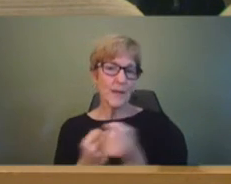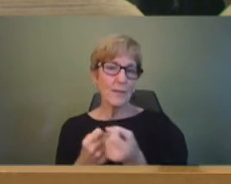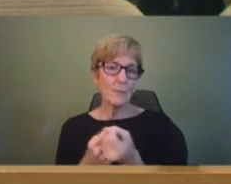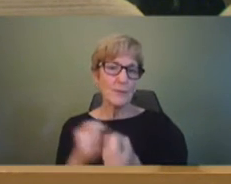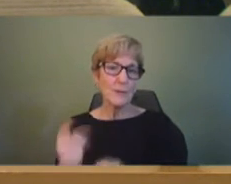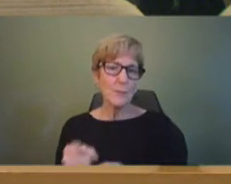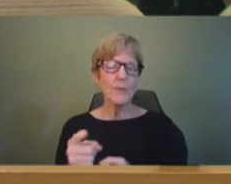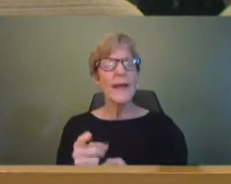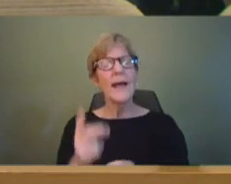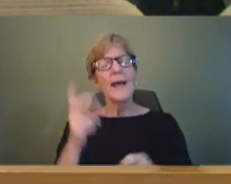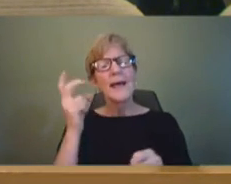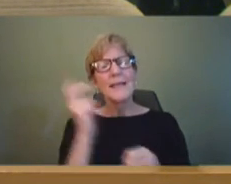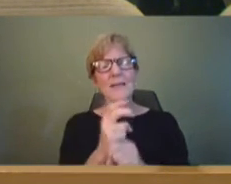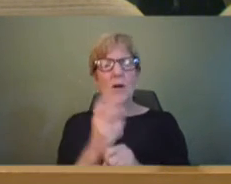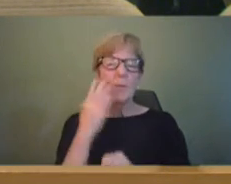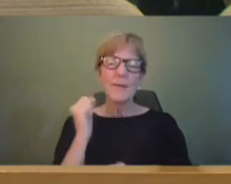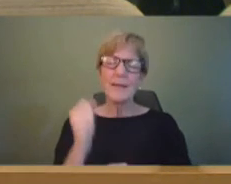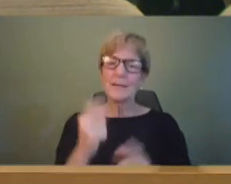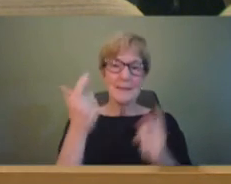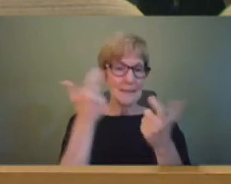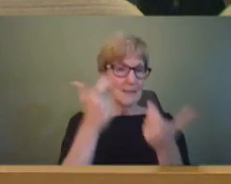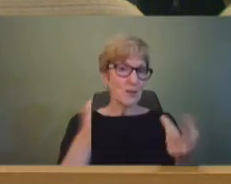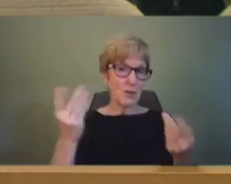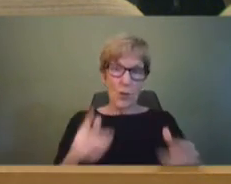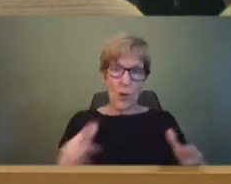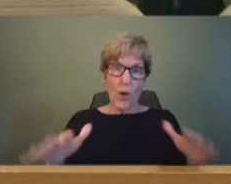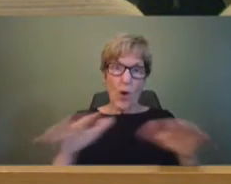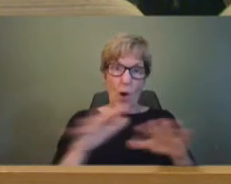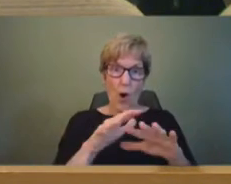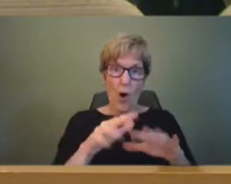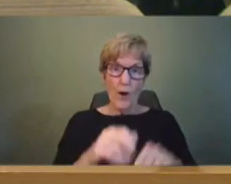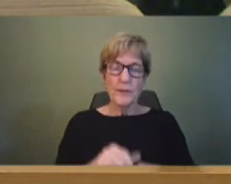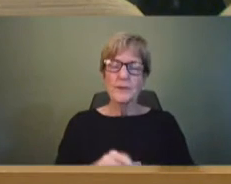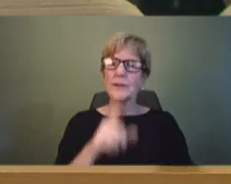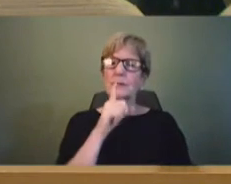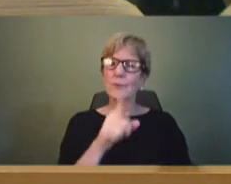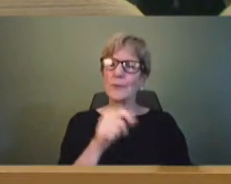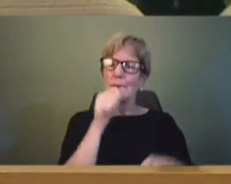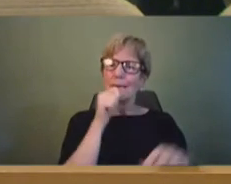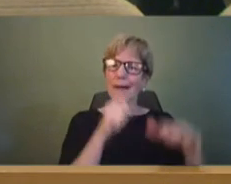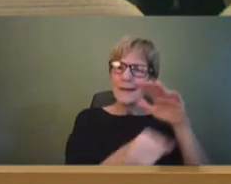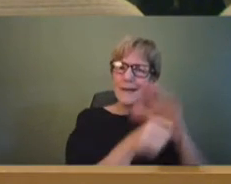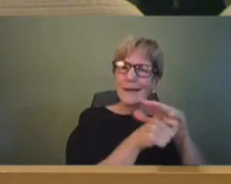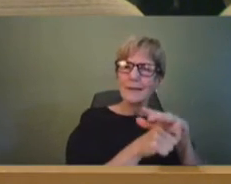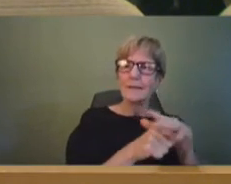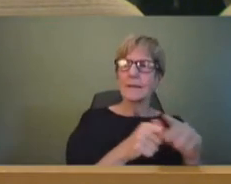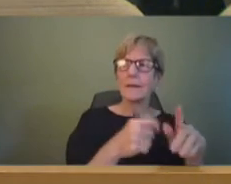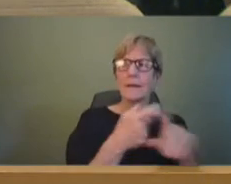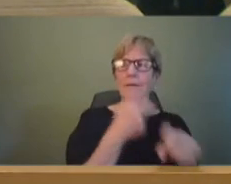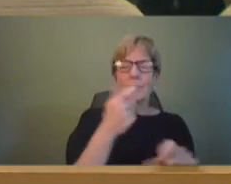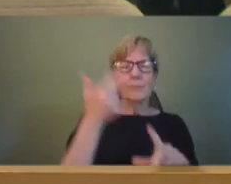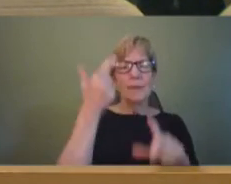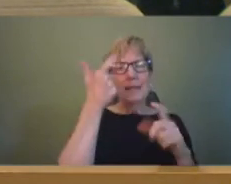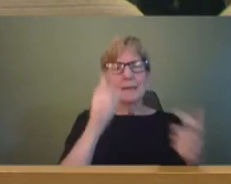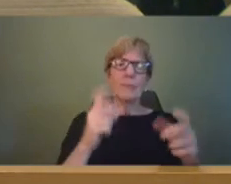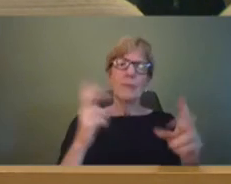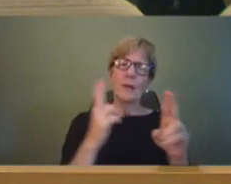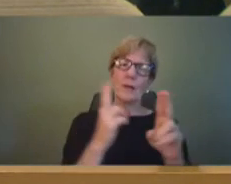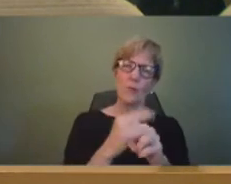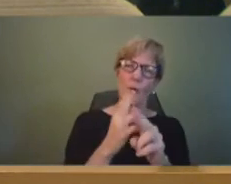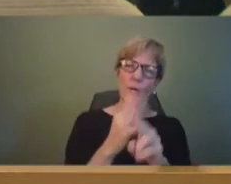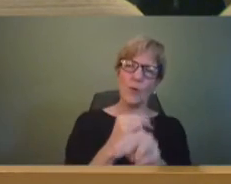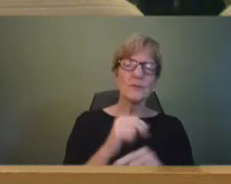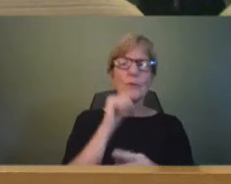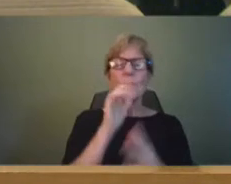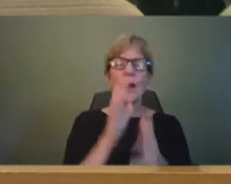hard because as large as this site is it is buried away from the kind of major thoroughfare so it's not getting the type of traffic to